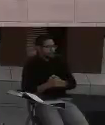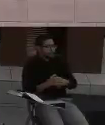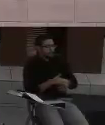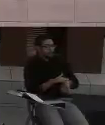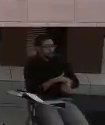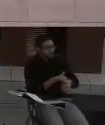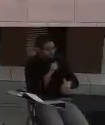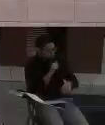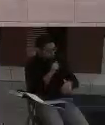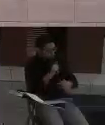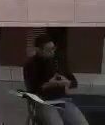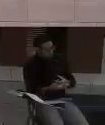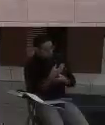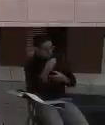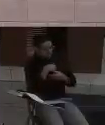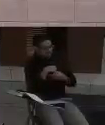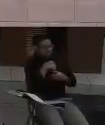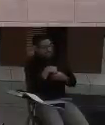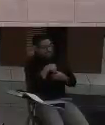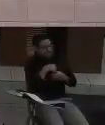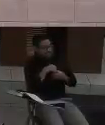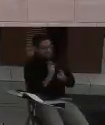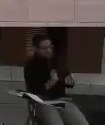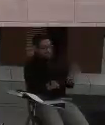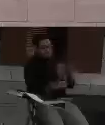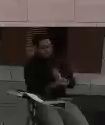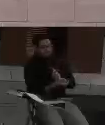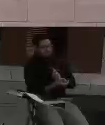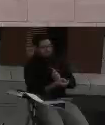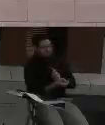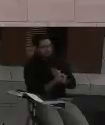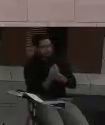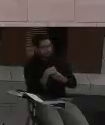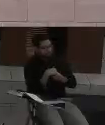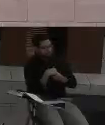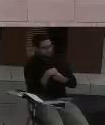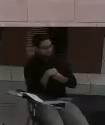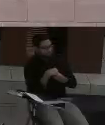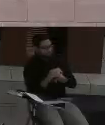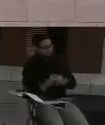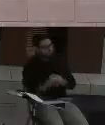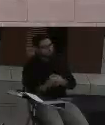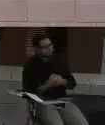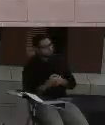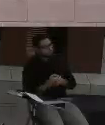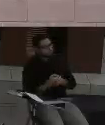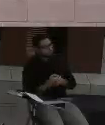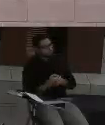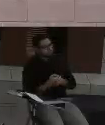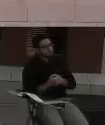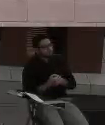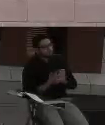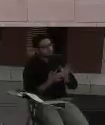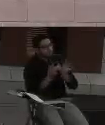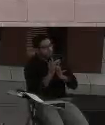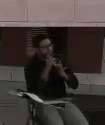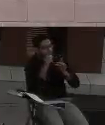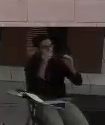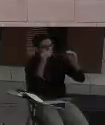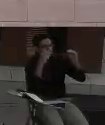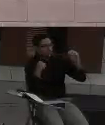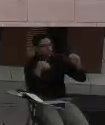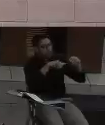transformation, to transform ourselves as we transform the world. Jesus is teaching us about God's